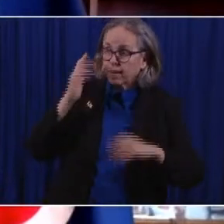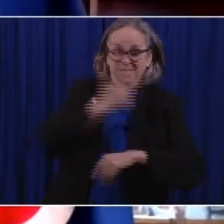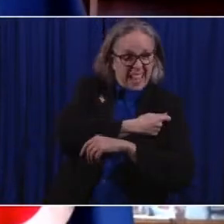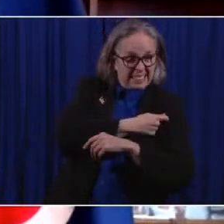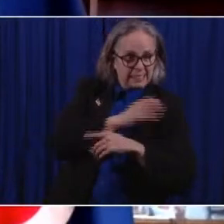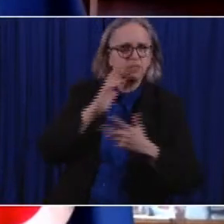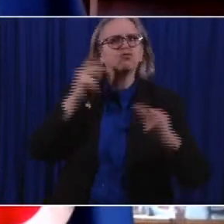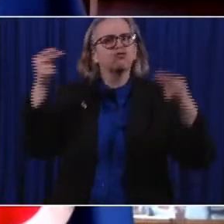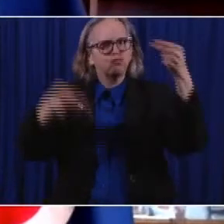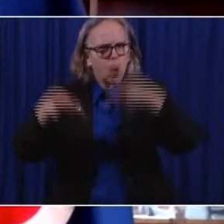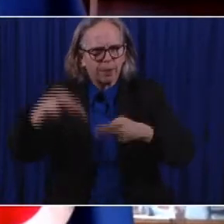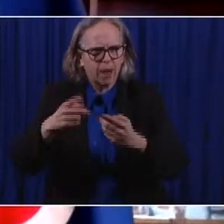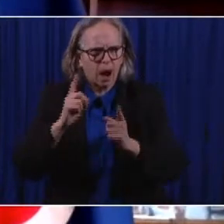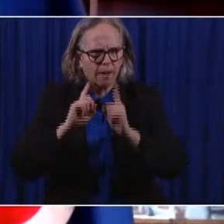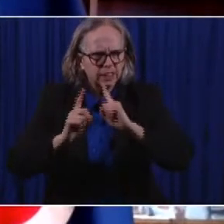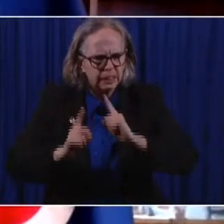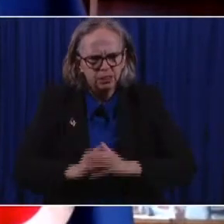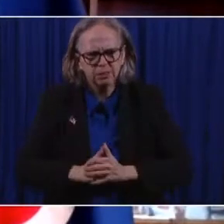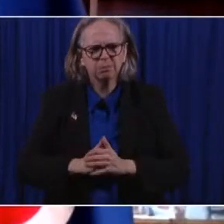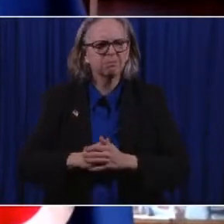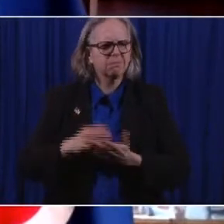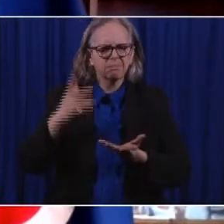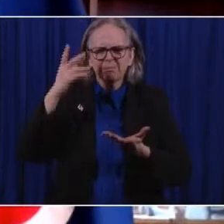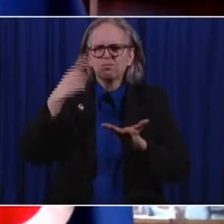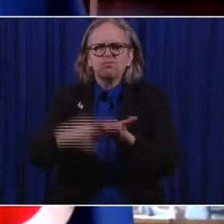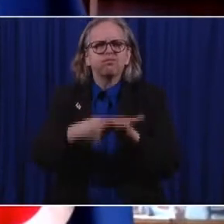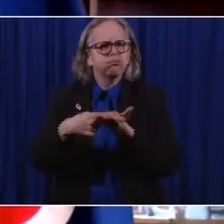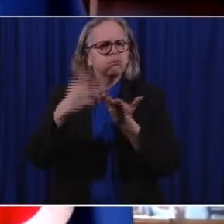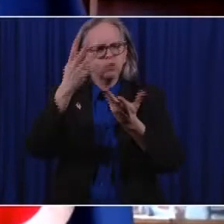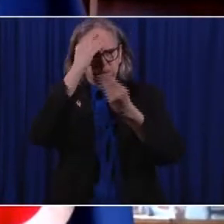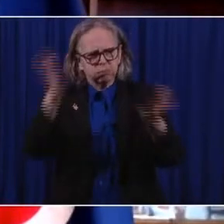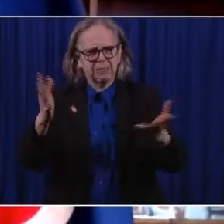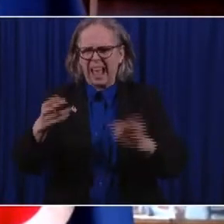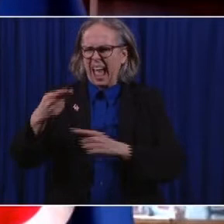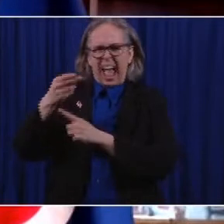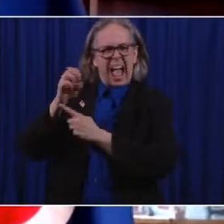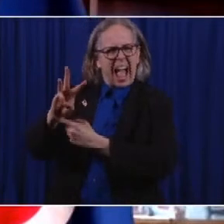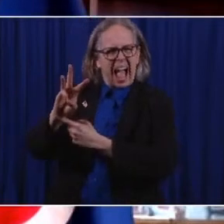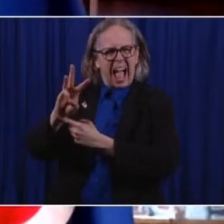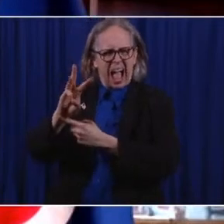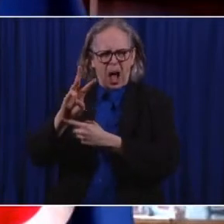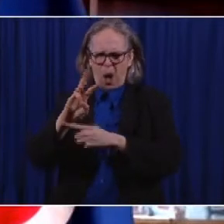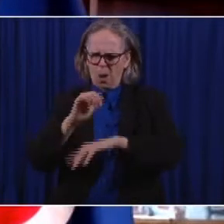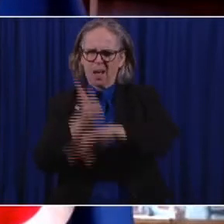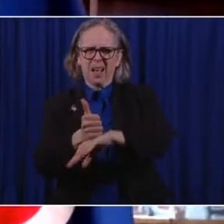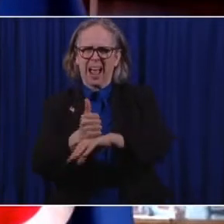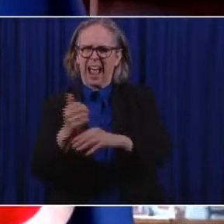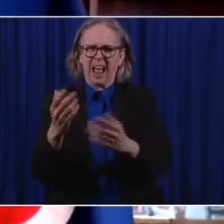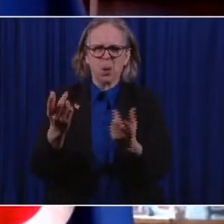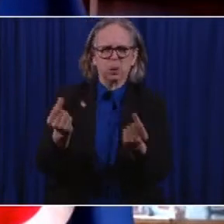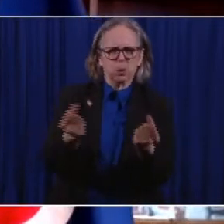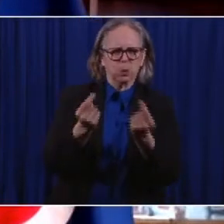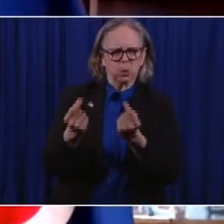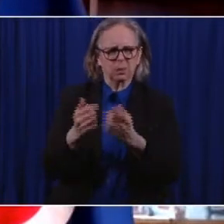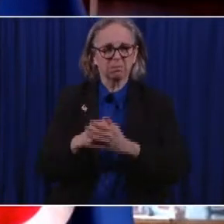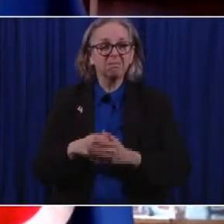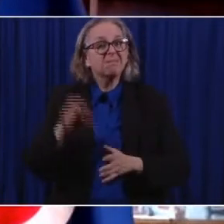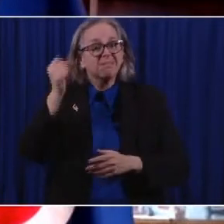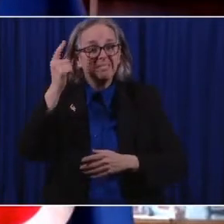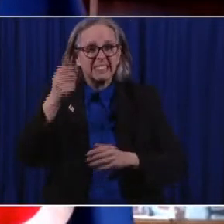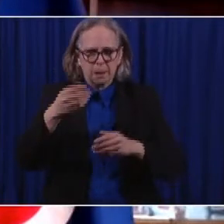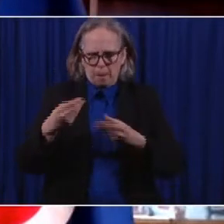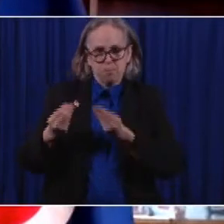local community with the information on how they would apply. Each provider in this particular community is requiring